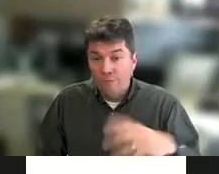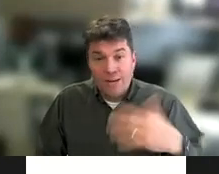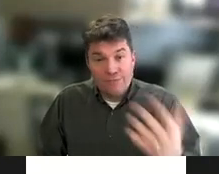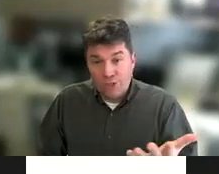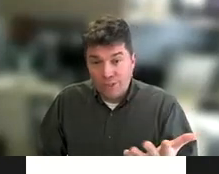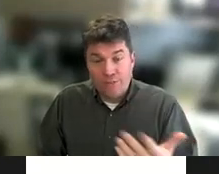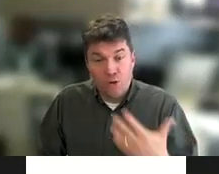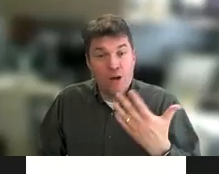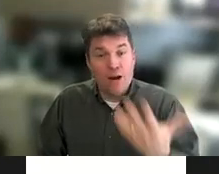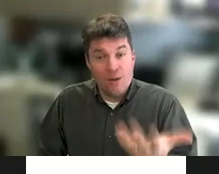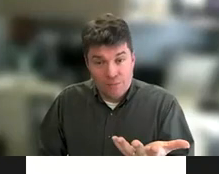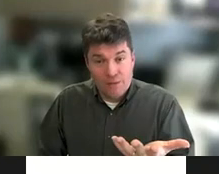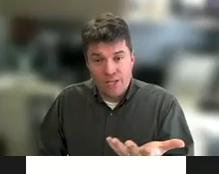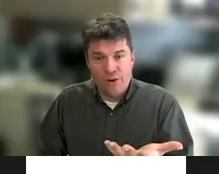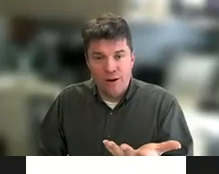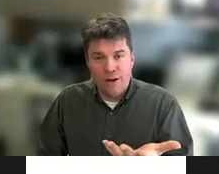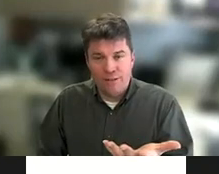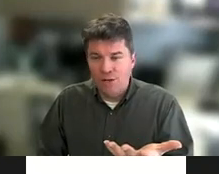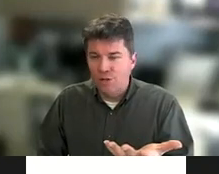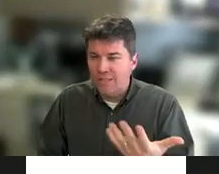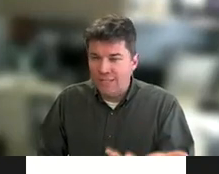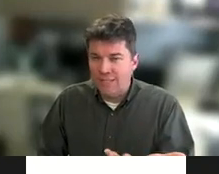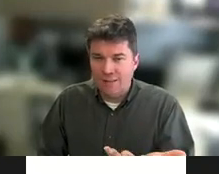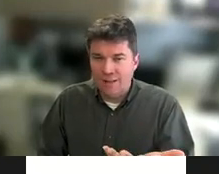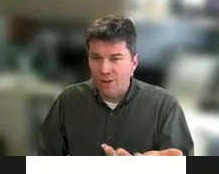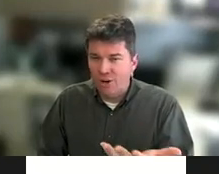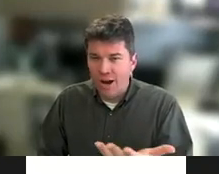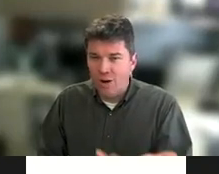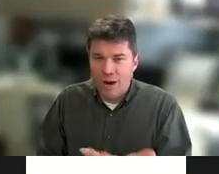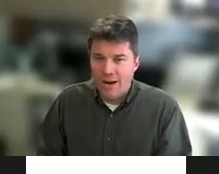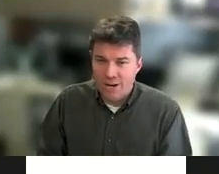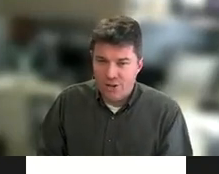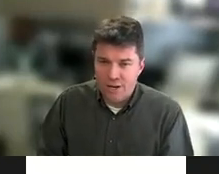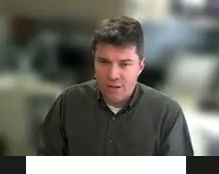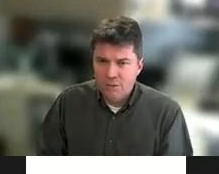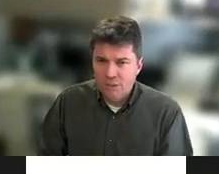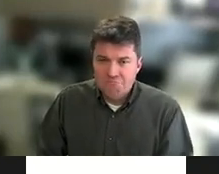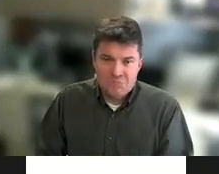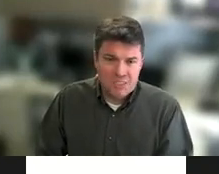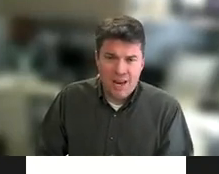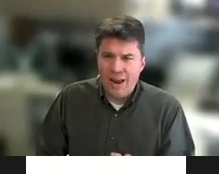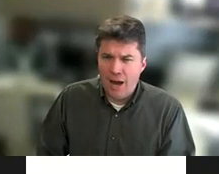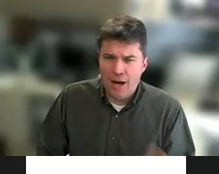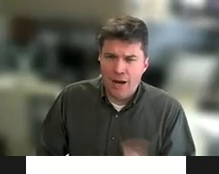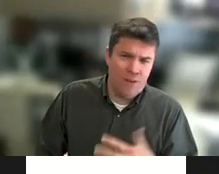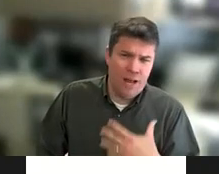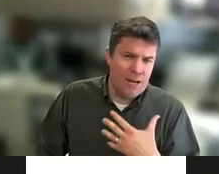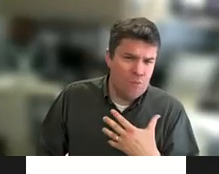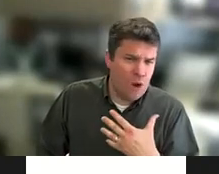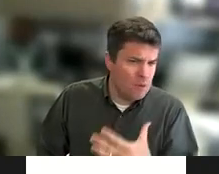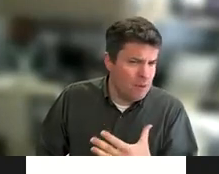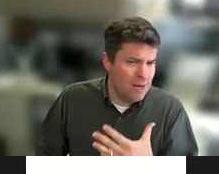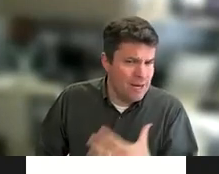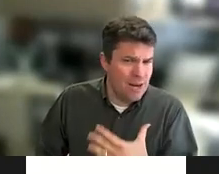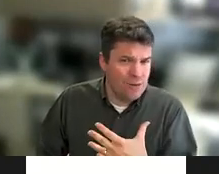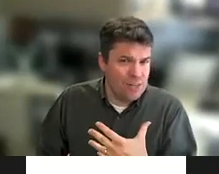yourself? Or vice versa, if you're talking with somebody with a hearing loss and you're sensing that they're not quite catching, say, "I feel